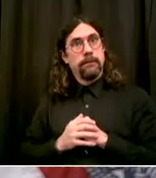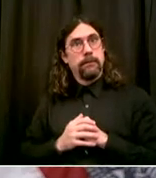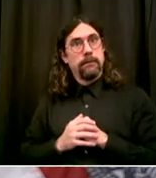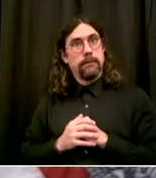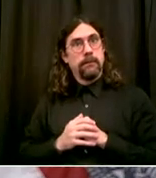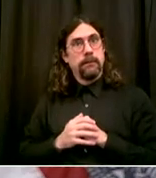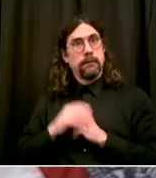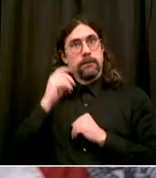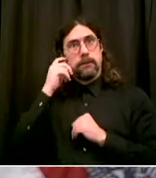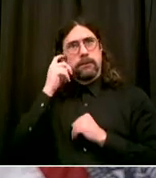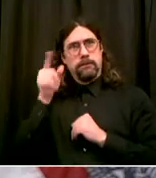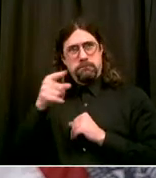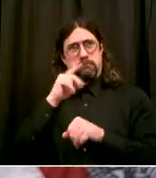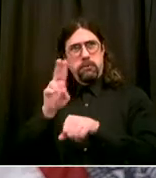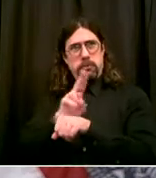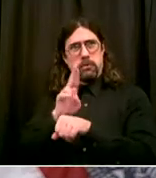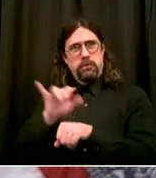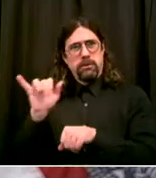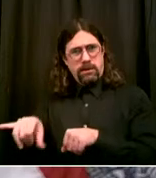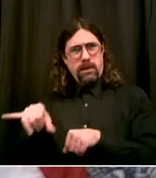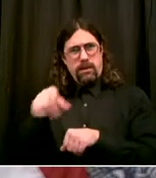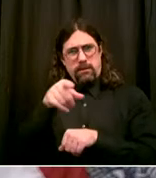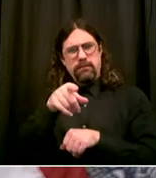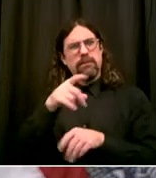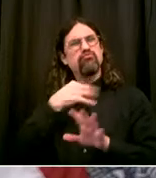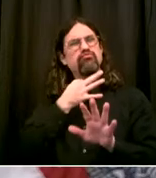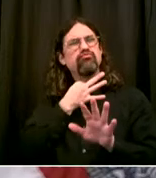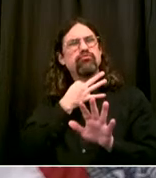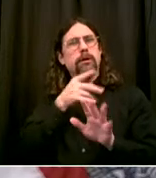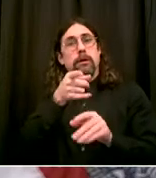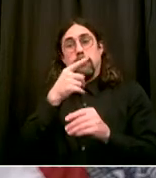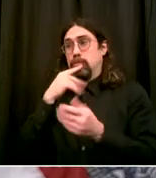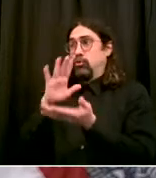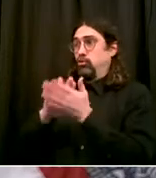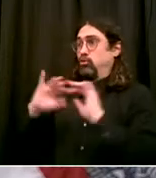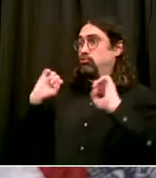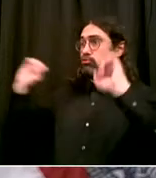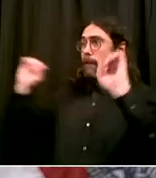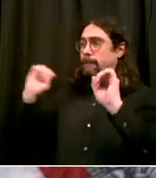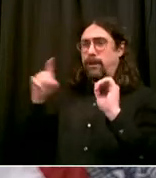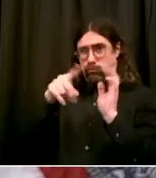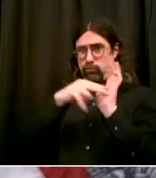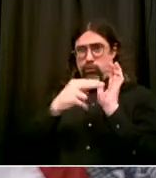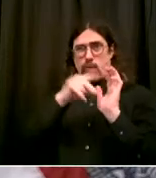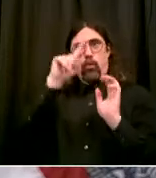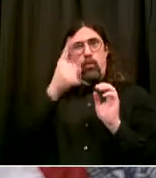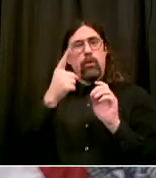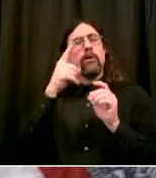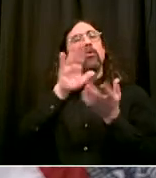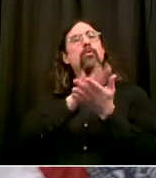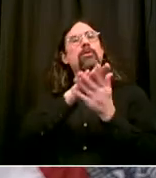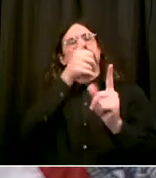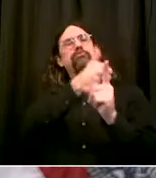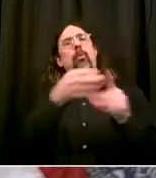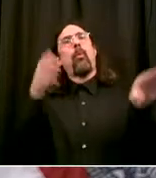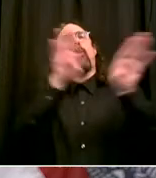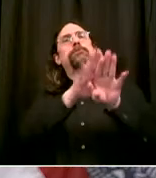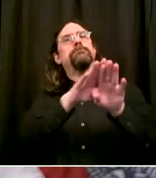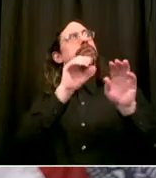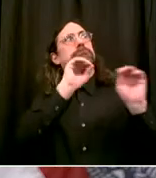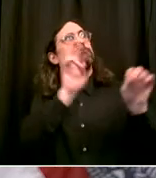not affect reopening plans. What we will do is obviously to be worked out over the coming